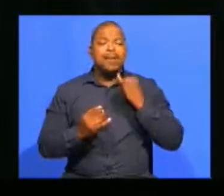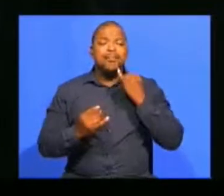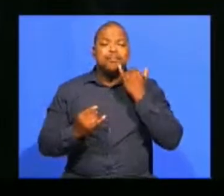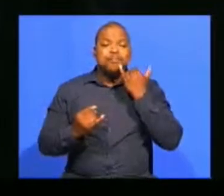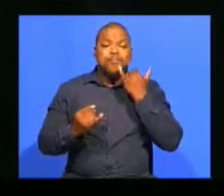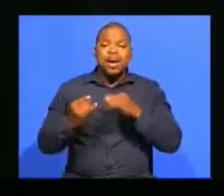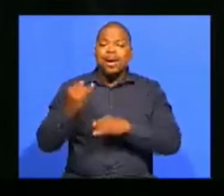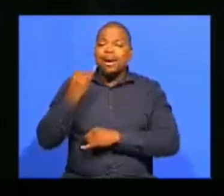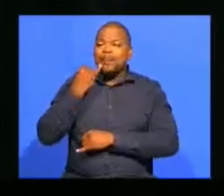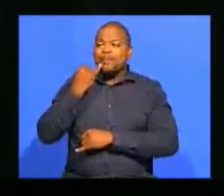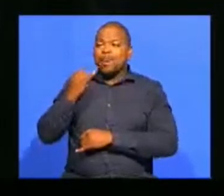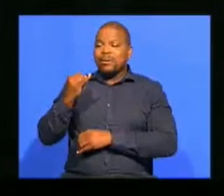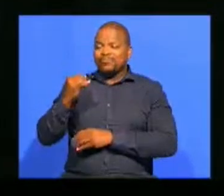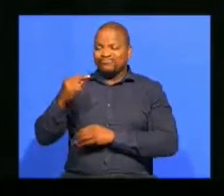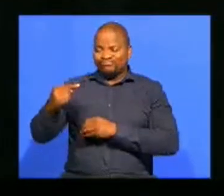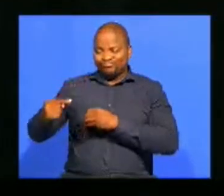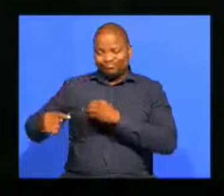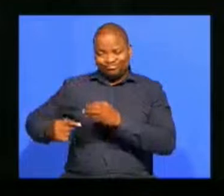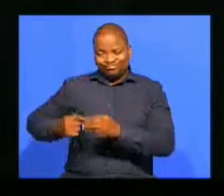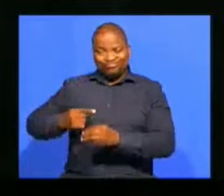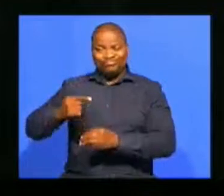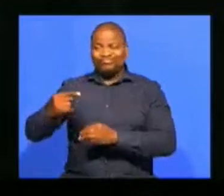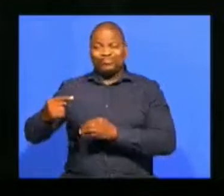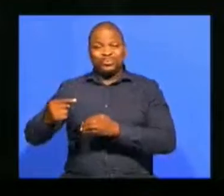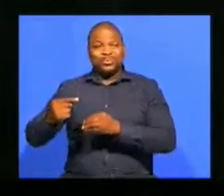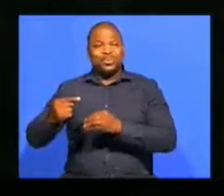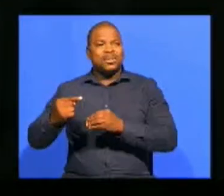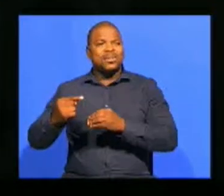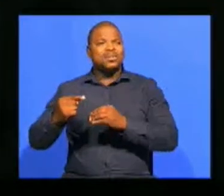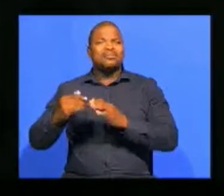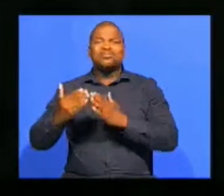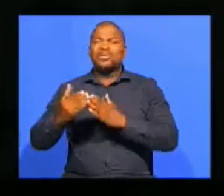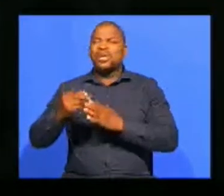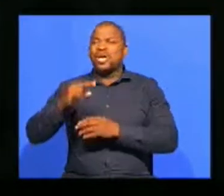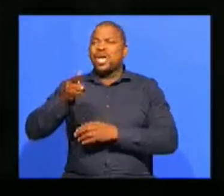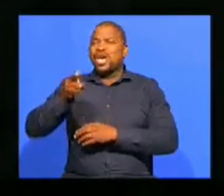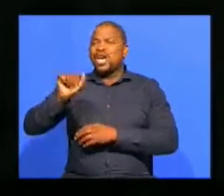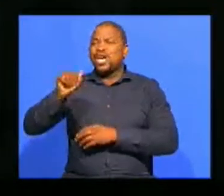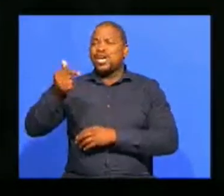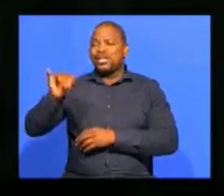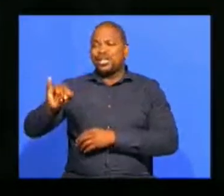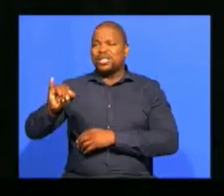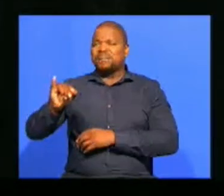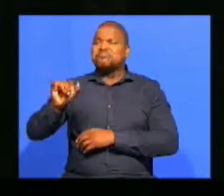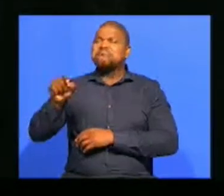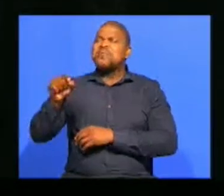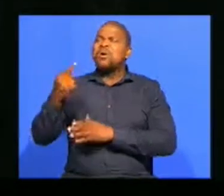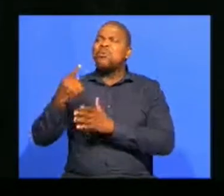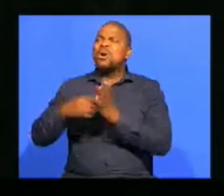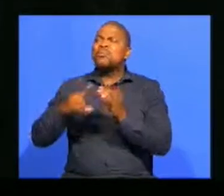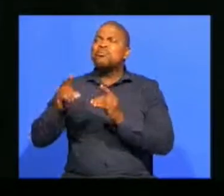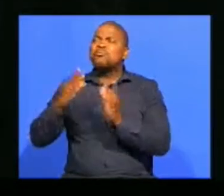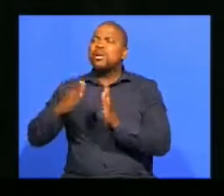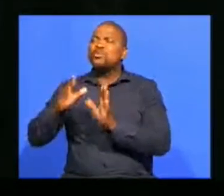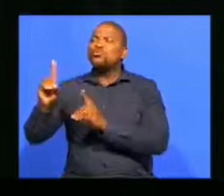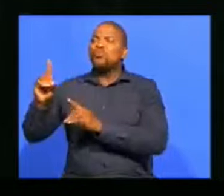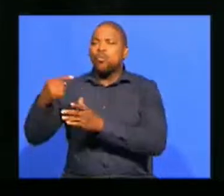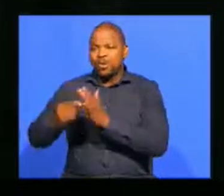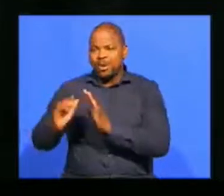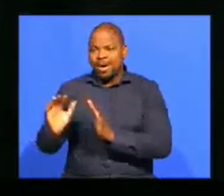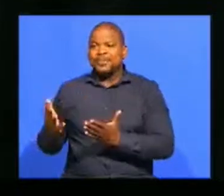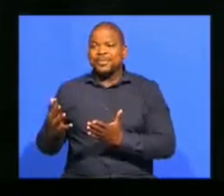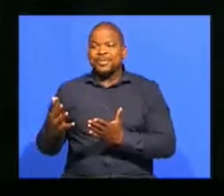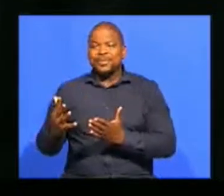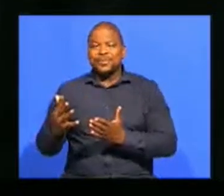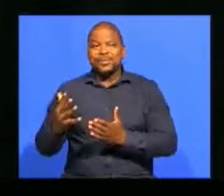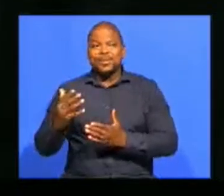issues surrounding the instability in Haiti and what they're doing about